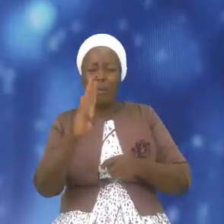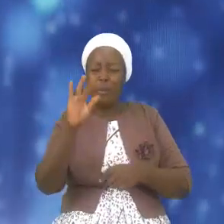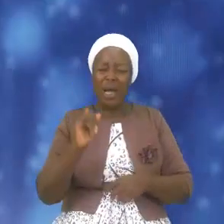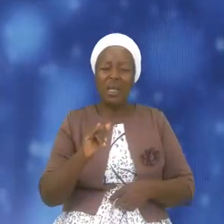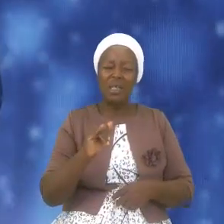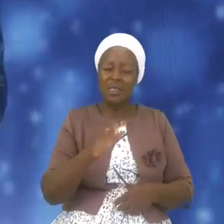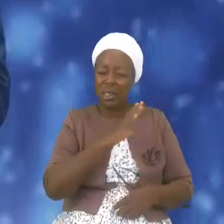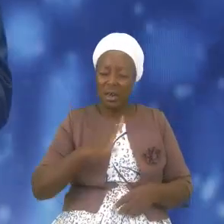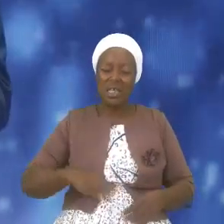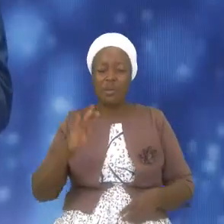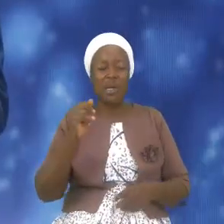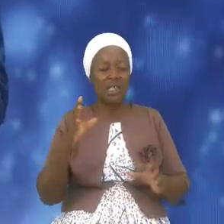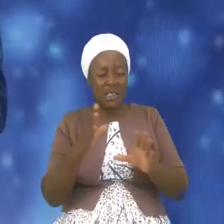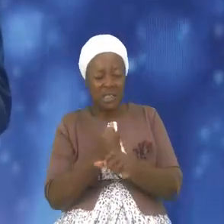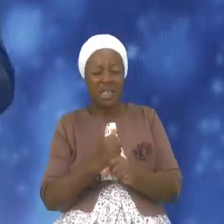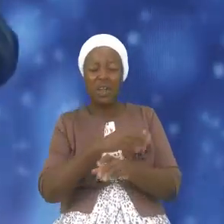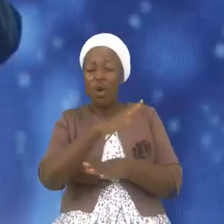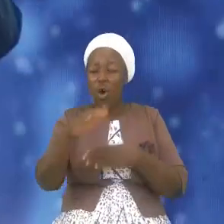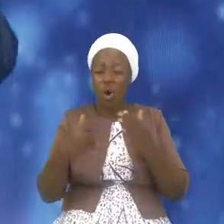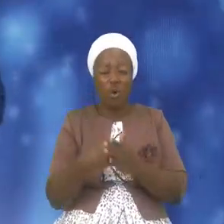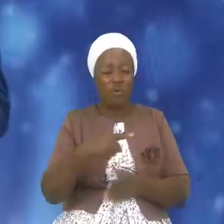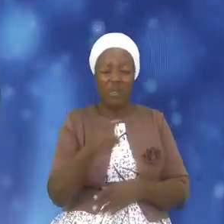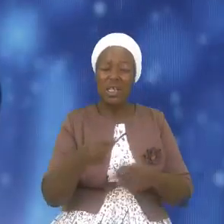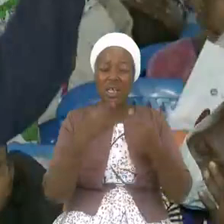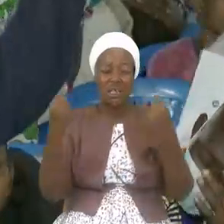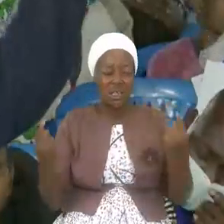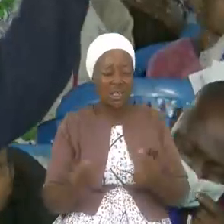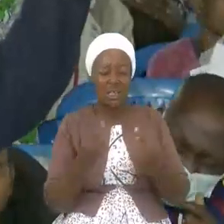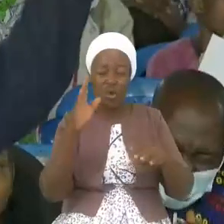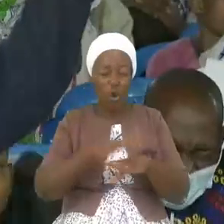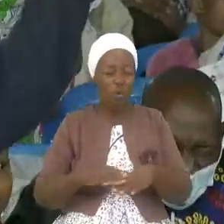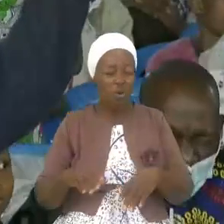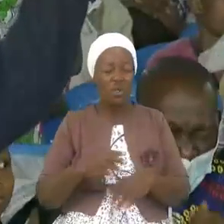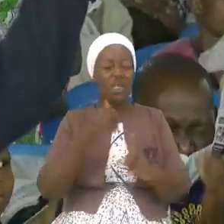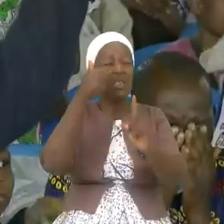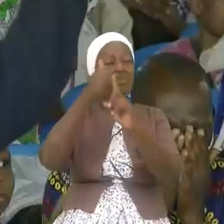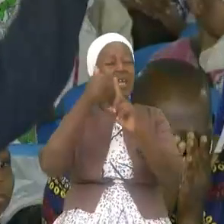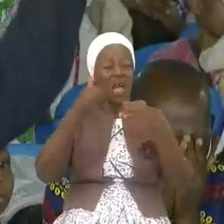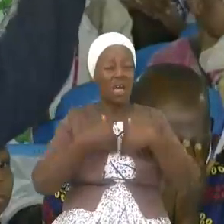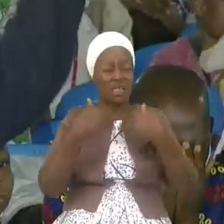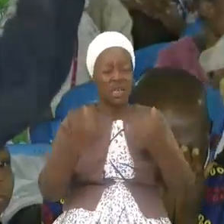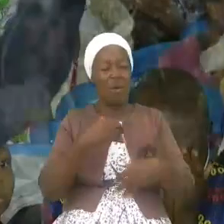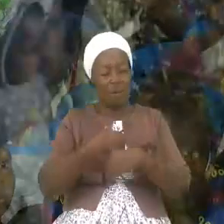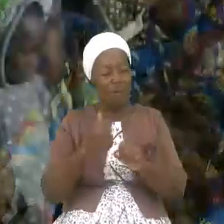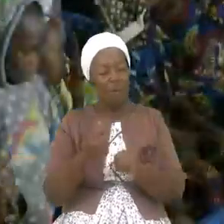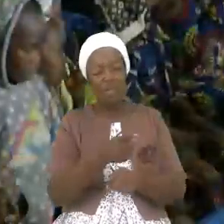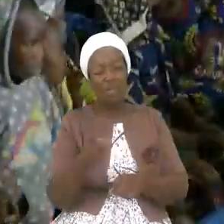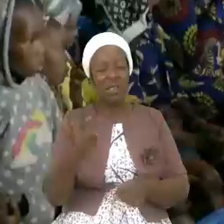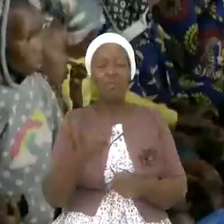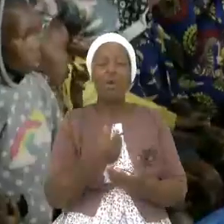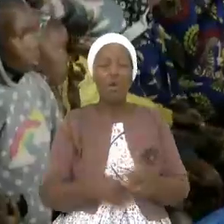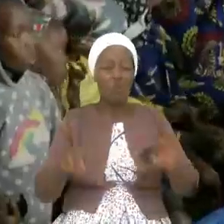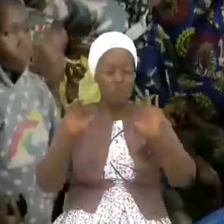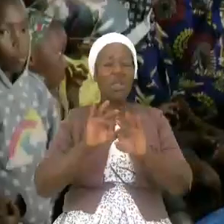upon himself, has now made them worthy. I pray, Lord, write the name of every one